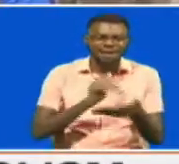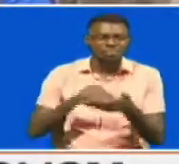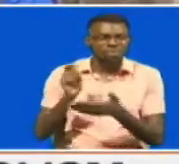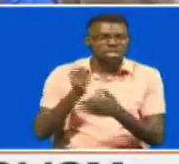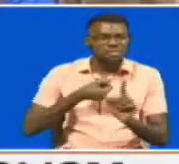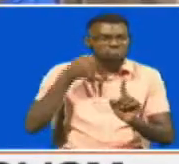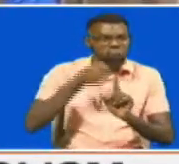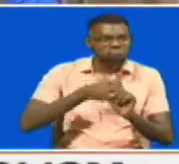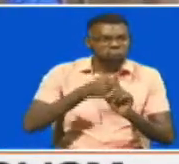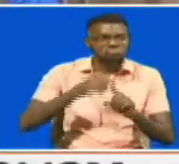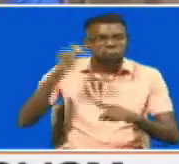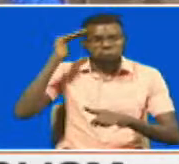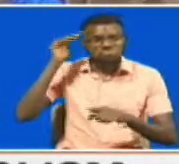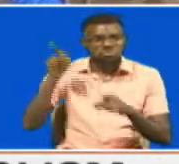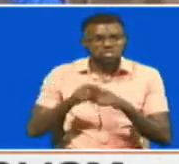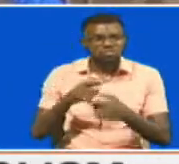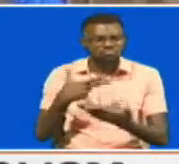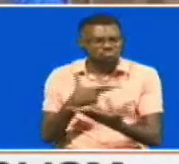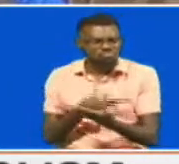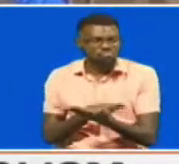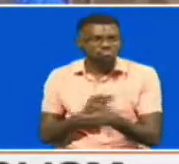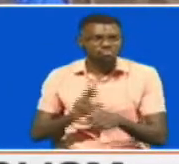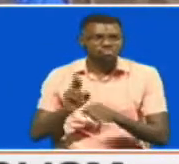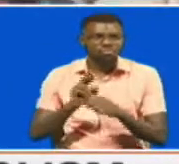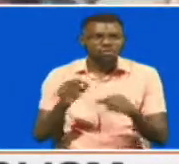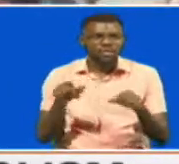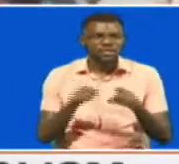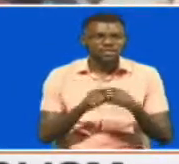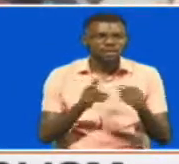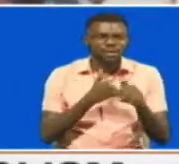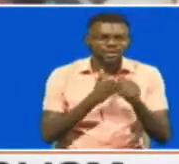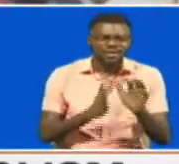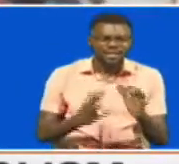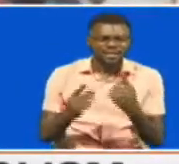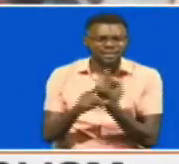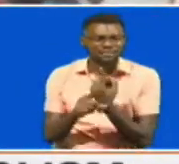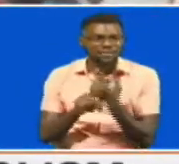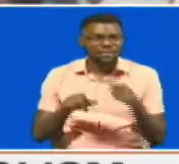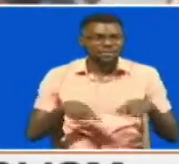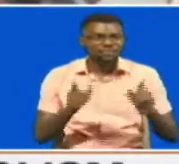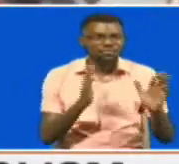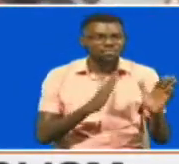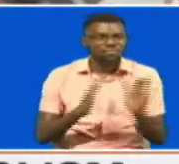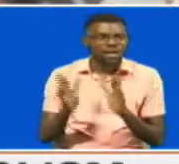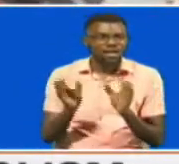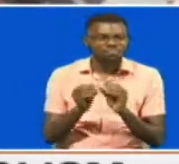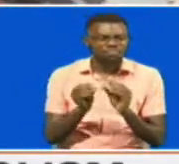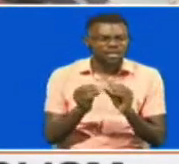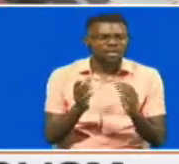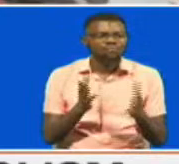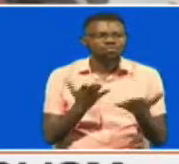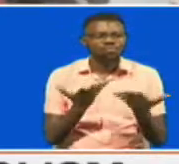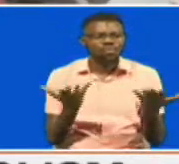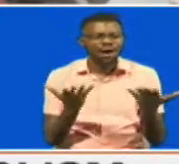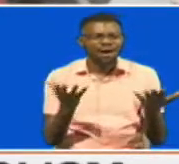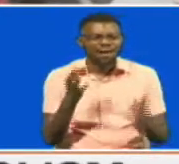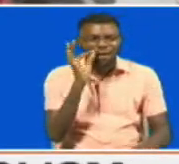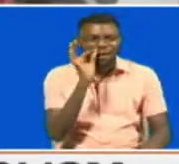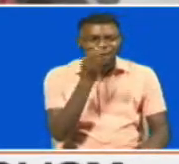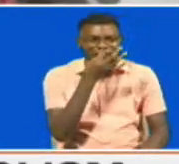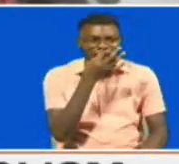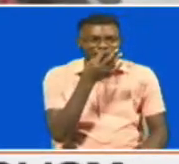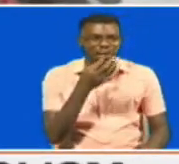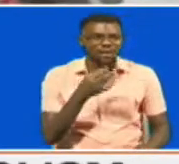and substance abuse. The DP, together with other leaders from central Kenya, are set to hold consultative meetings in Nyeri County